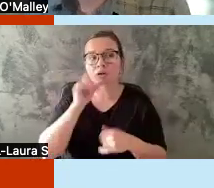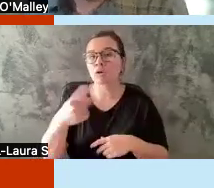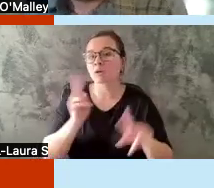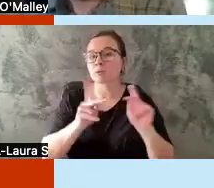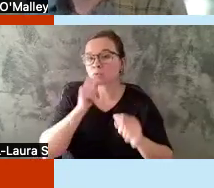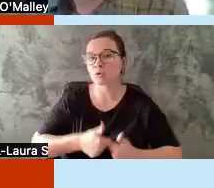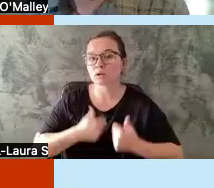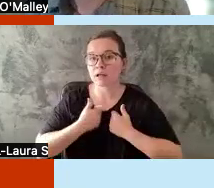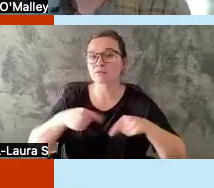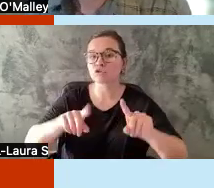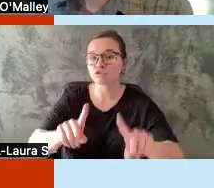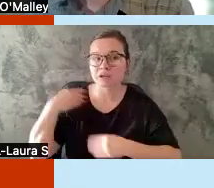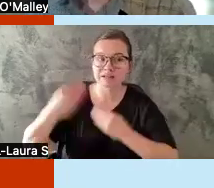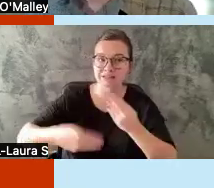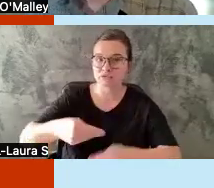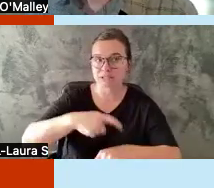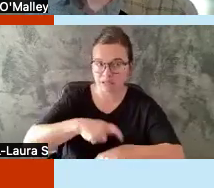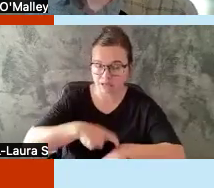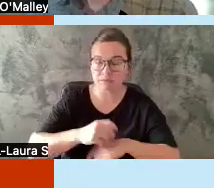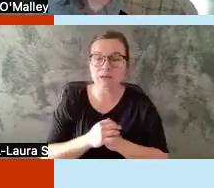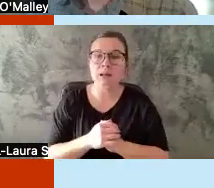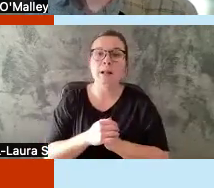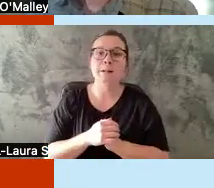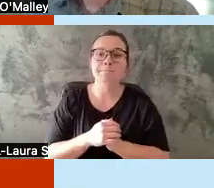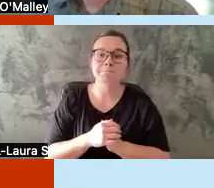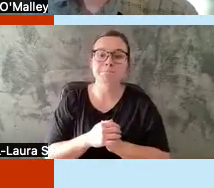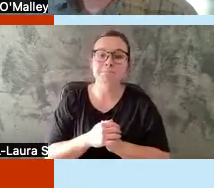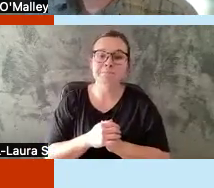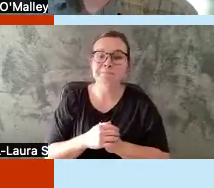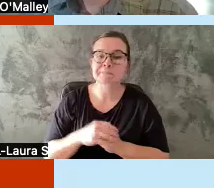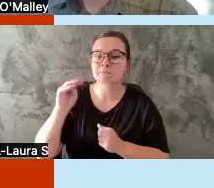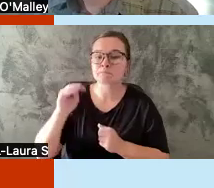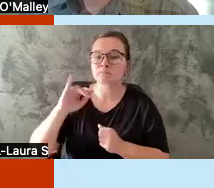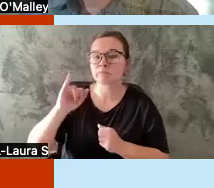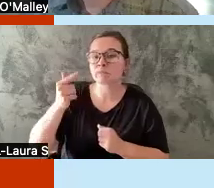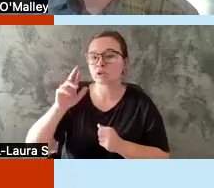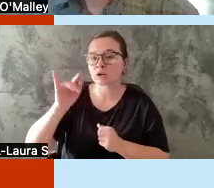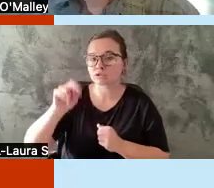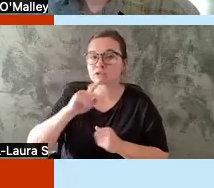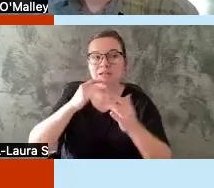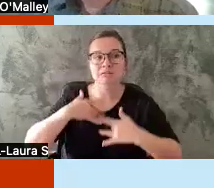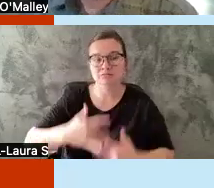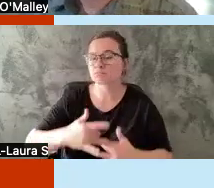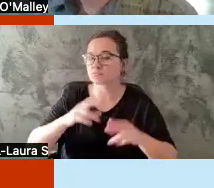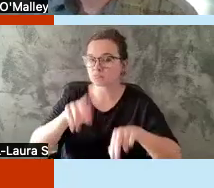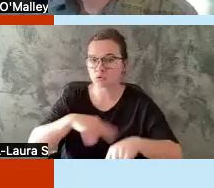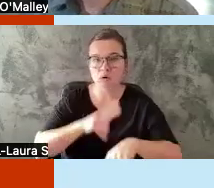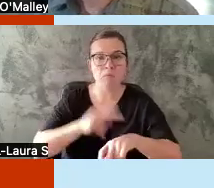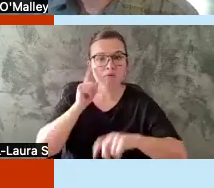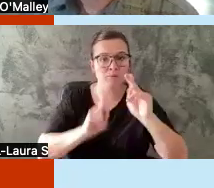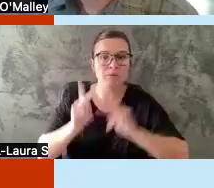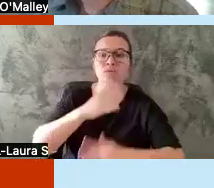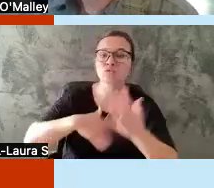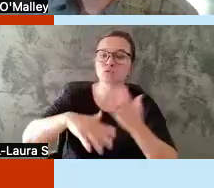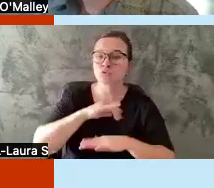alive during ancestral times. And migration is a common theme throughout human history. Social identities change